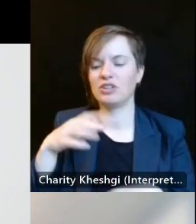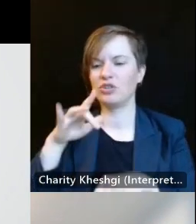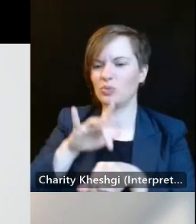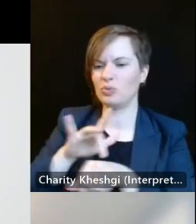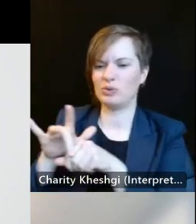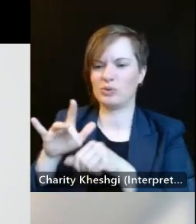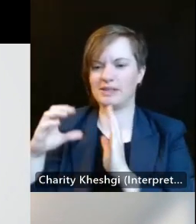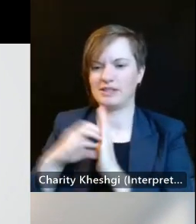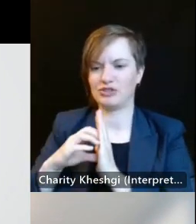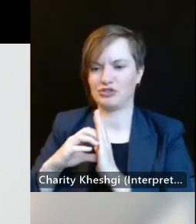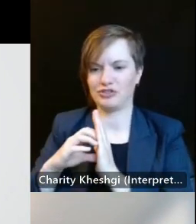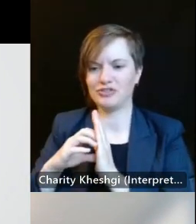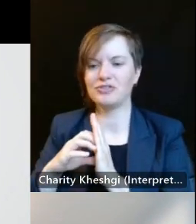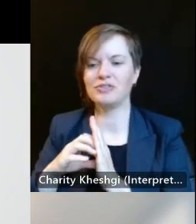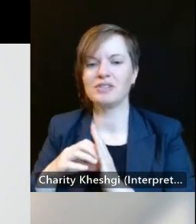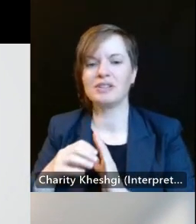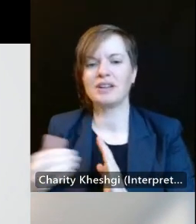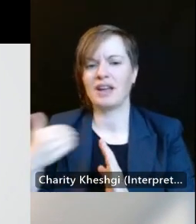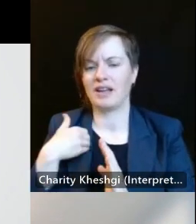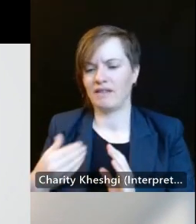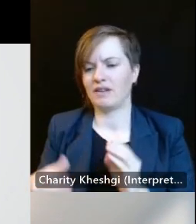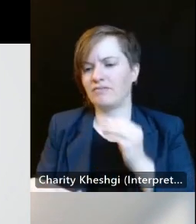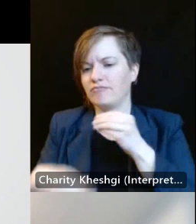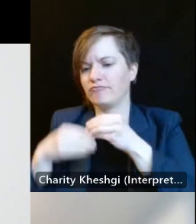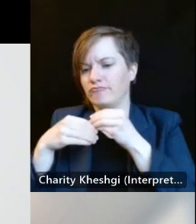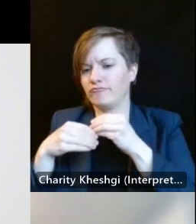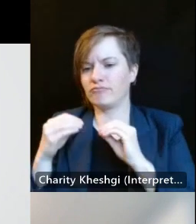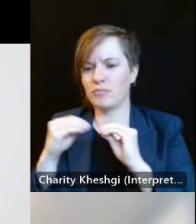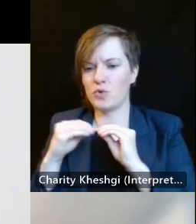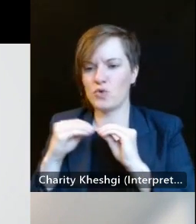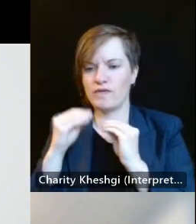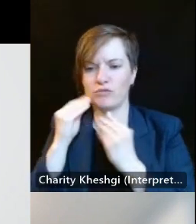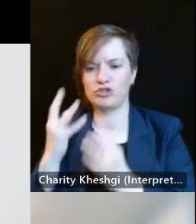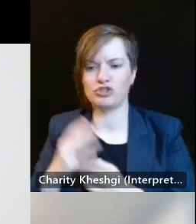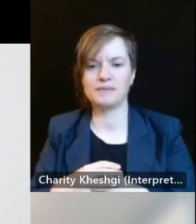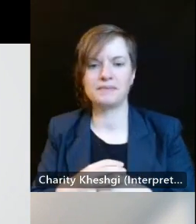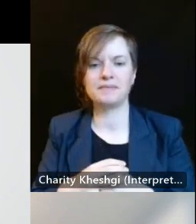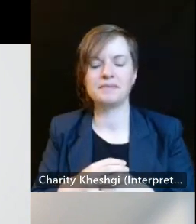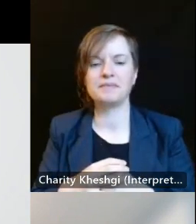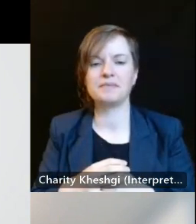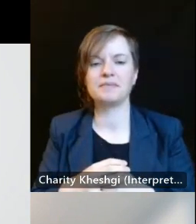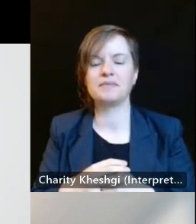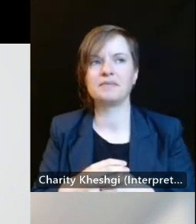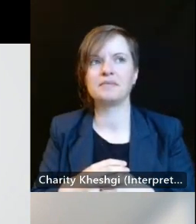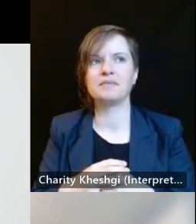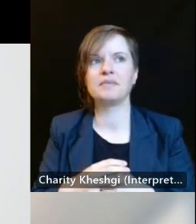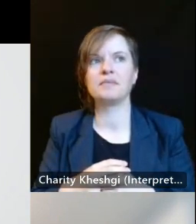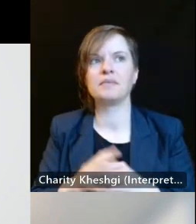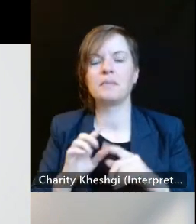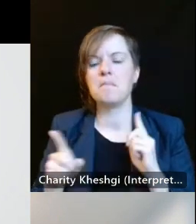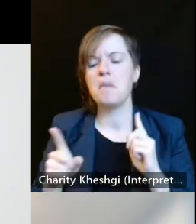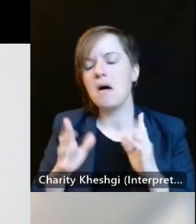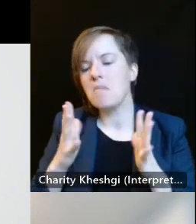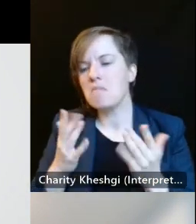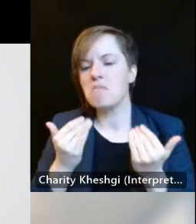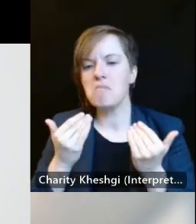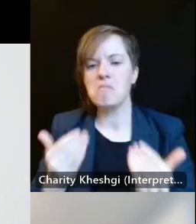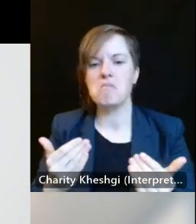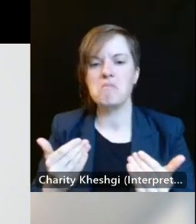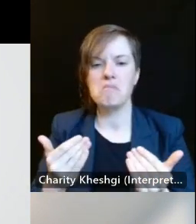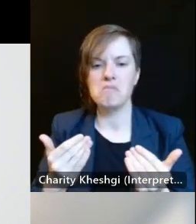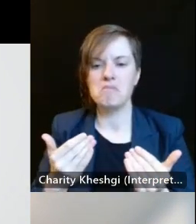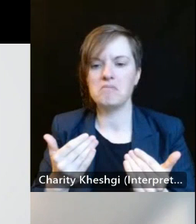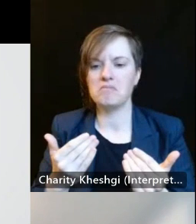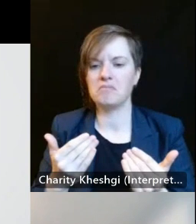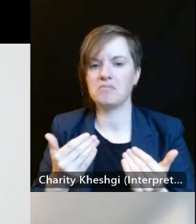there's additional information as well. But I just wanted to talk to speak to some